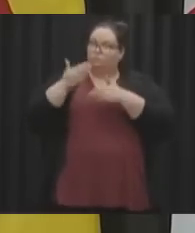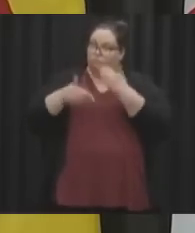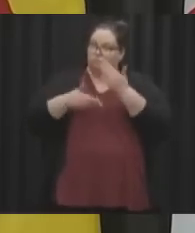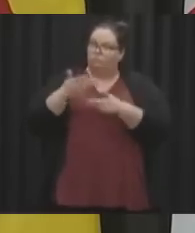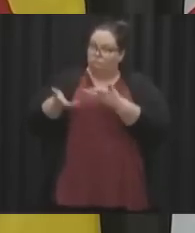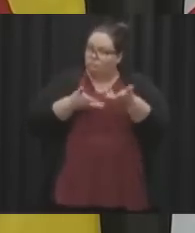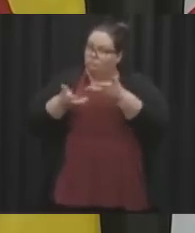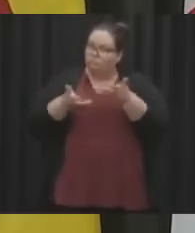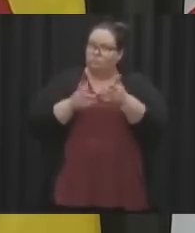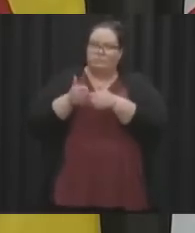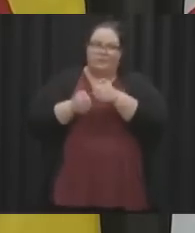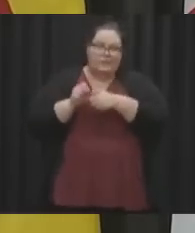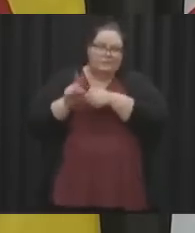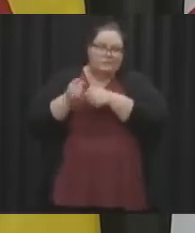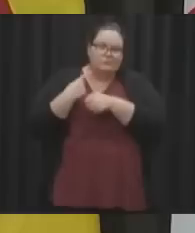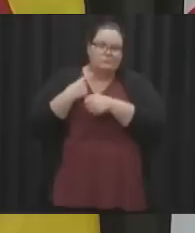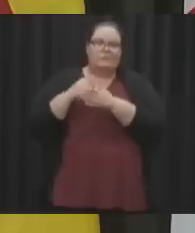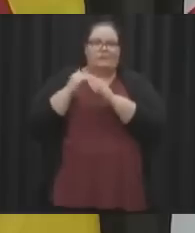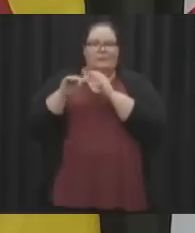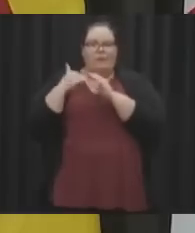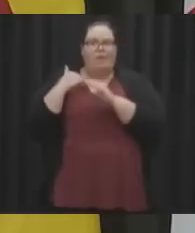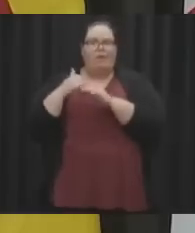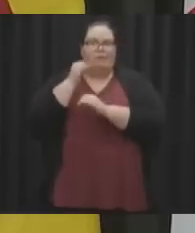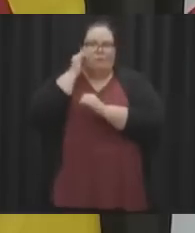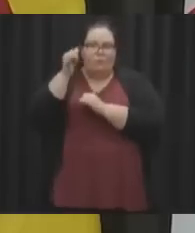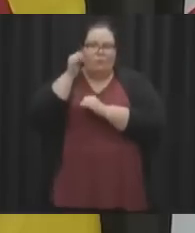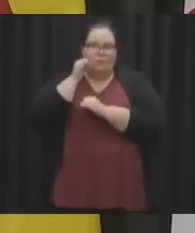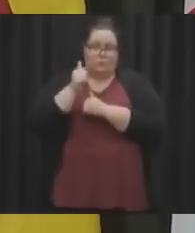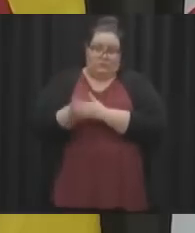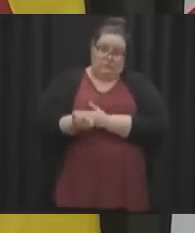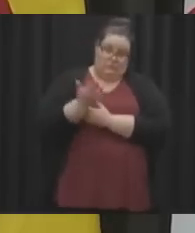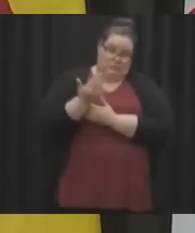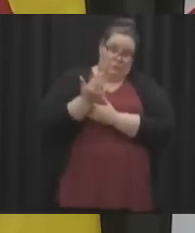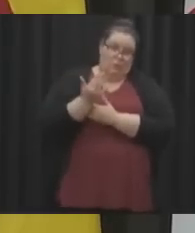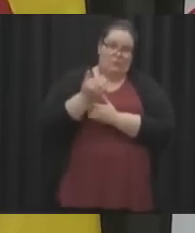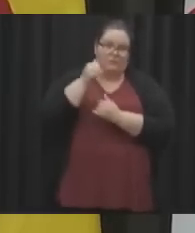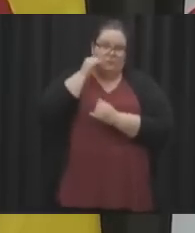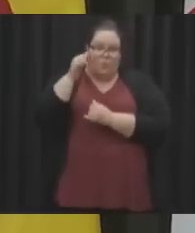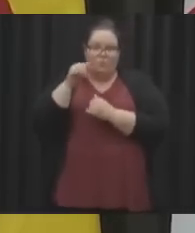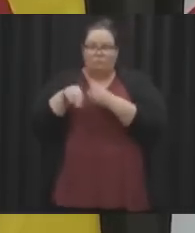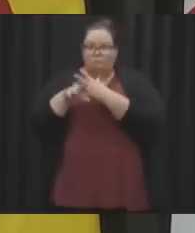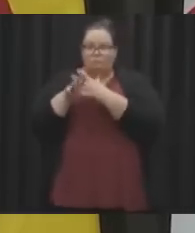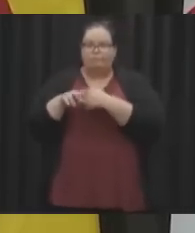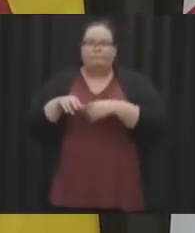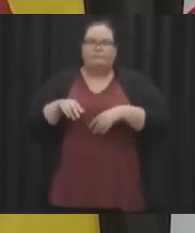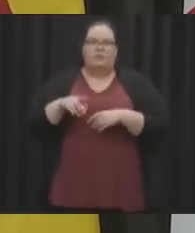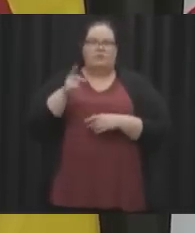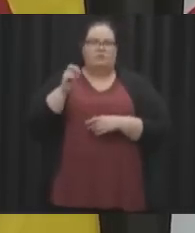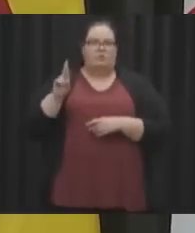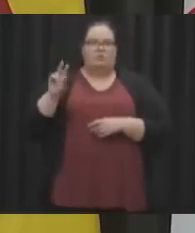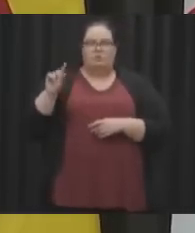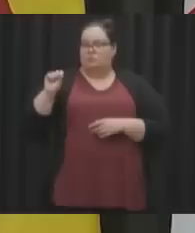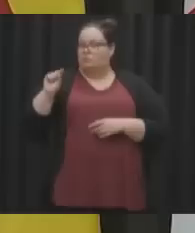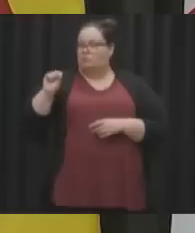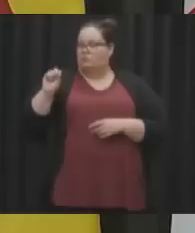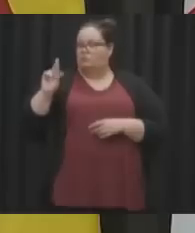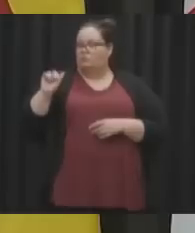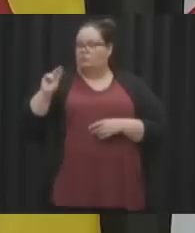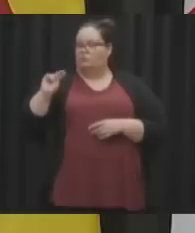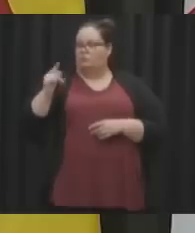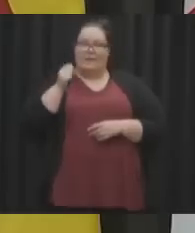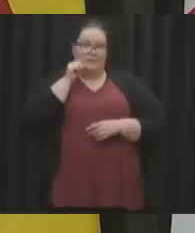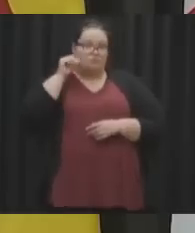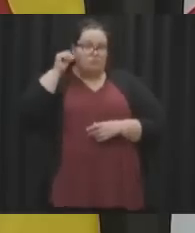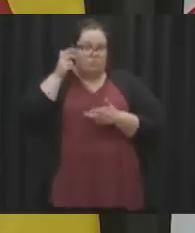for the moment, but again, if they deem the risk to be too high for their provinces to want to continue to be in the bubble, then that's within their prerogative